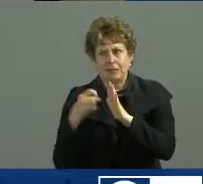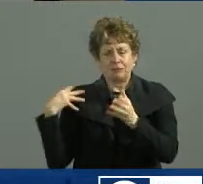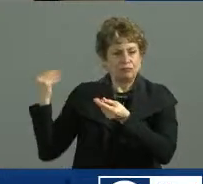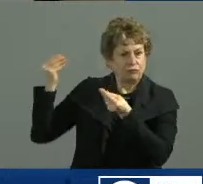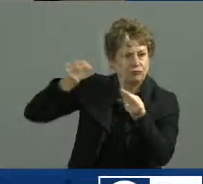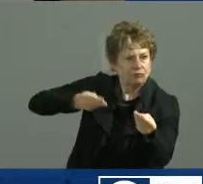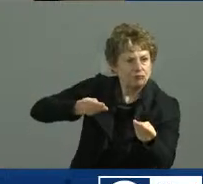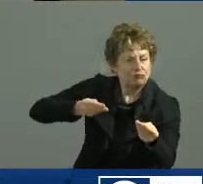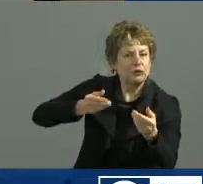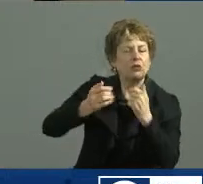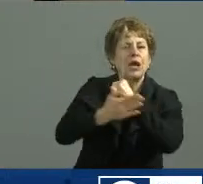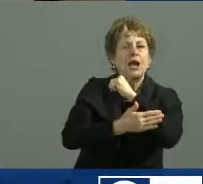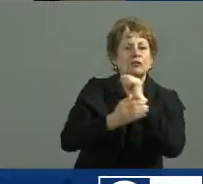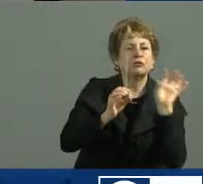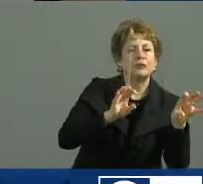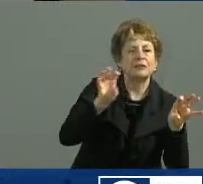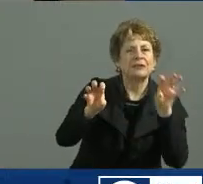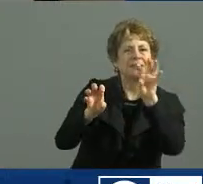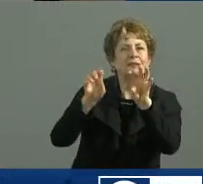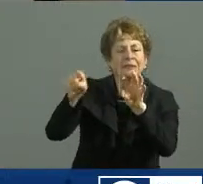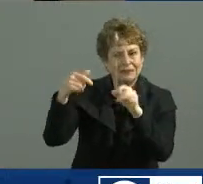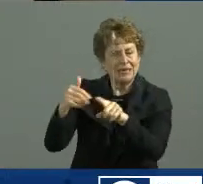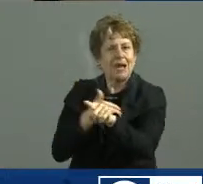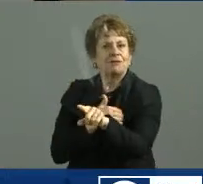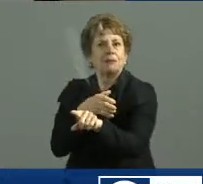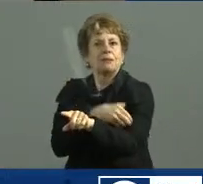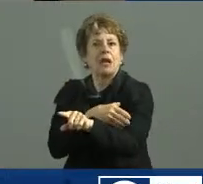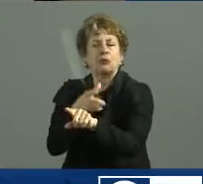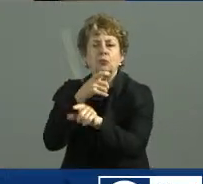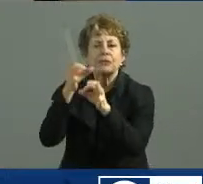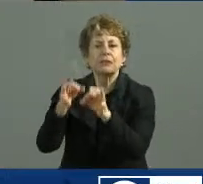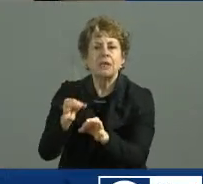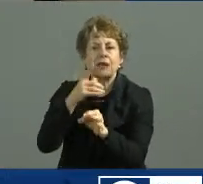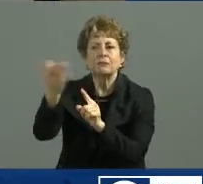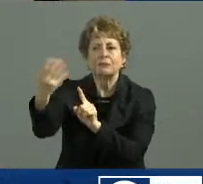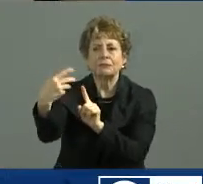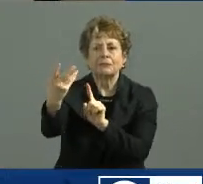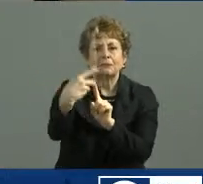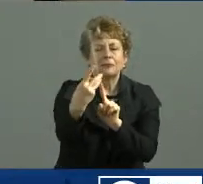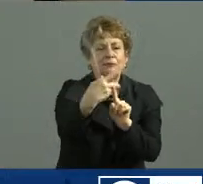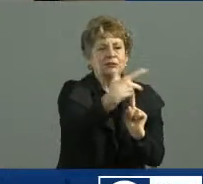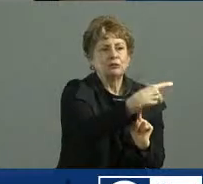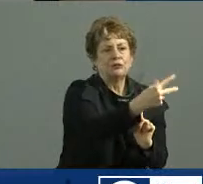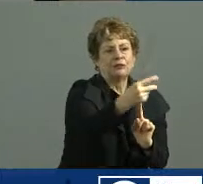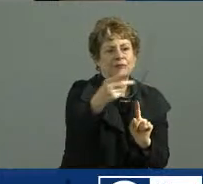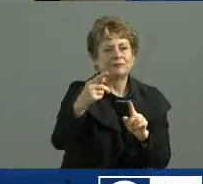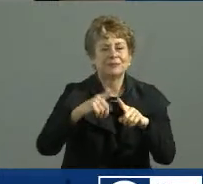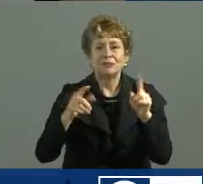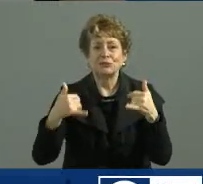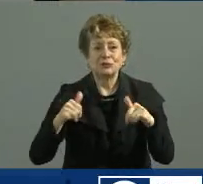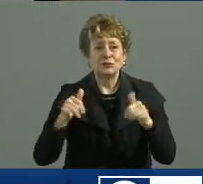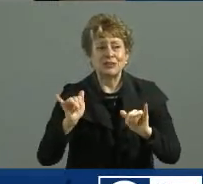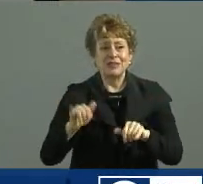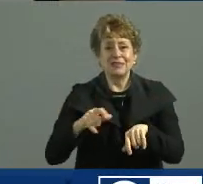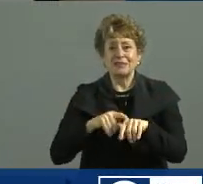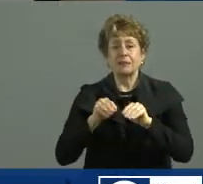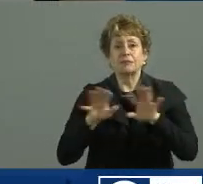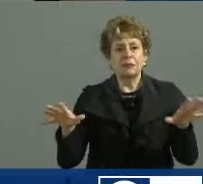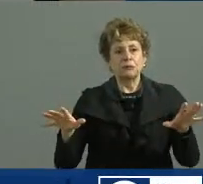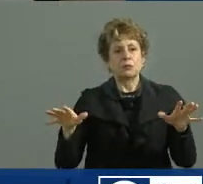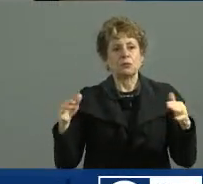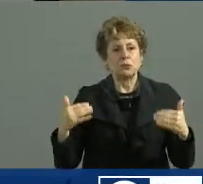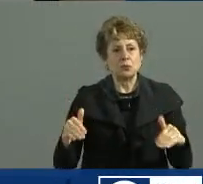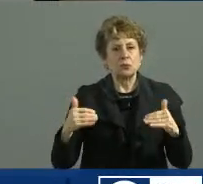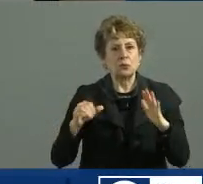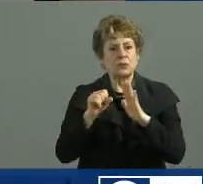authority to provide direct services to their communities. But during this pandemic, there have been several times when the state has stepped in